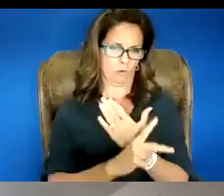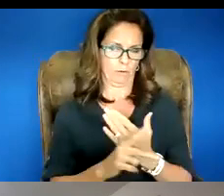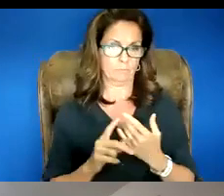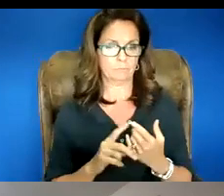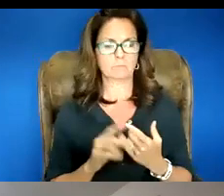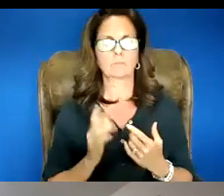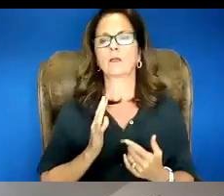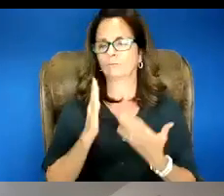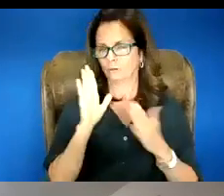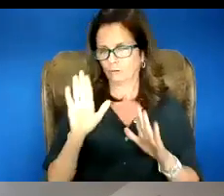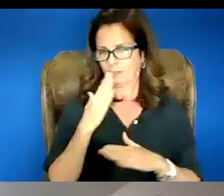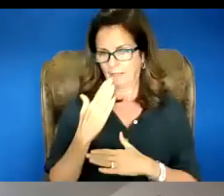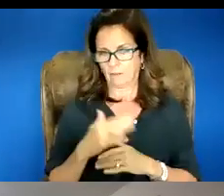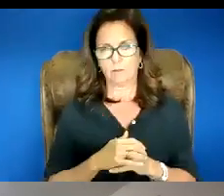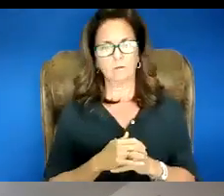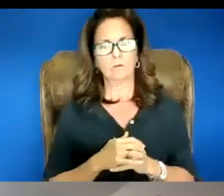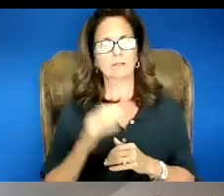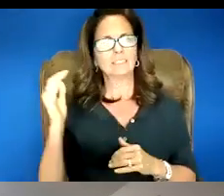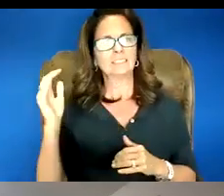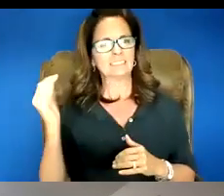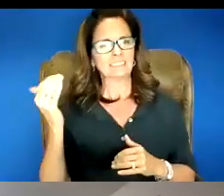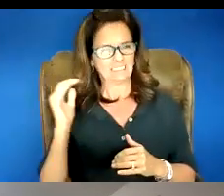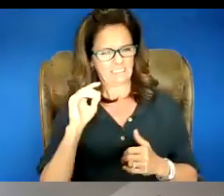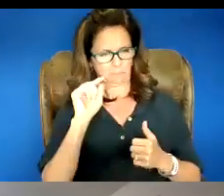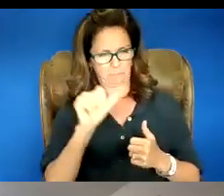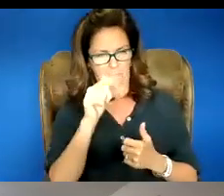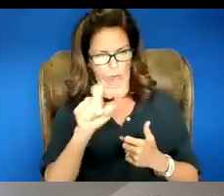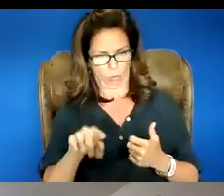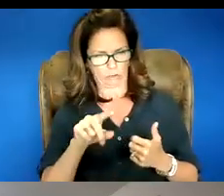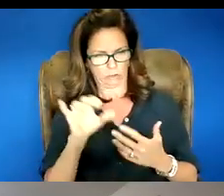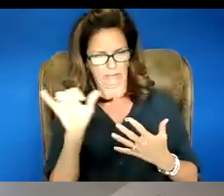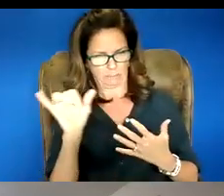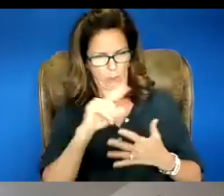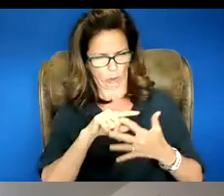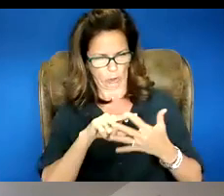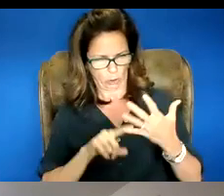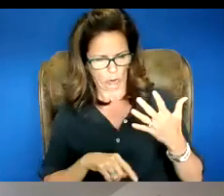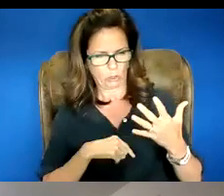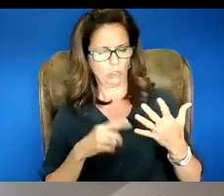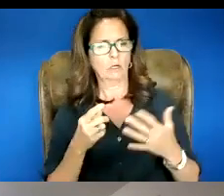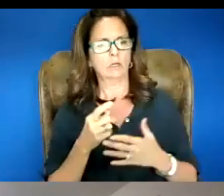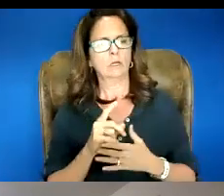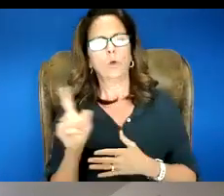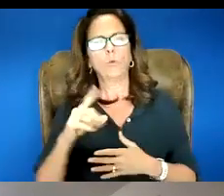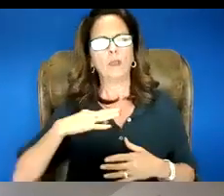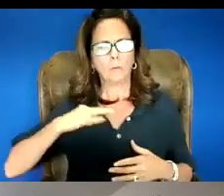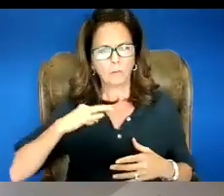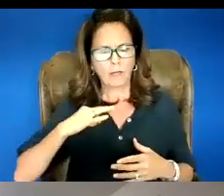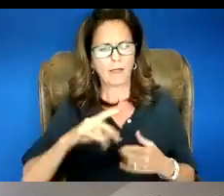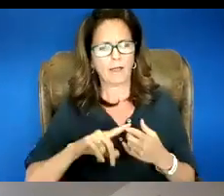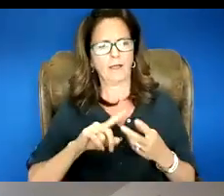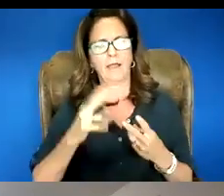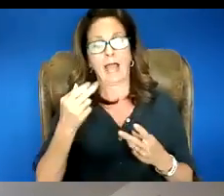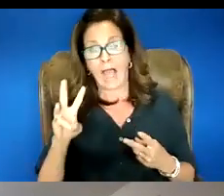Great, thank you. It sounds like we have a few similar questions in general. Where do you apply? How do you